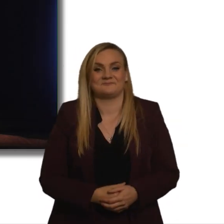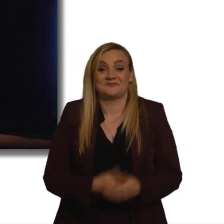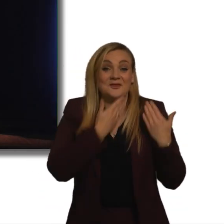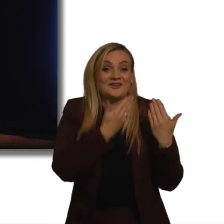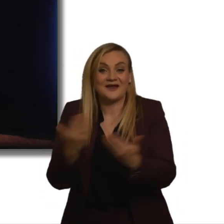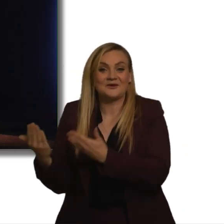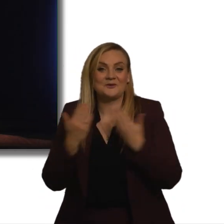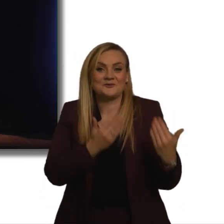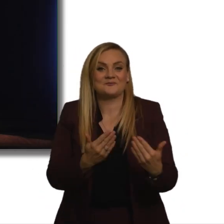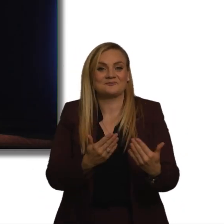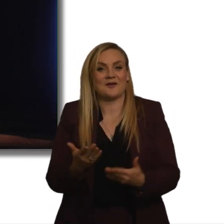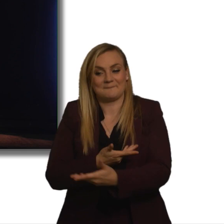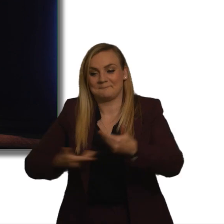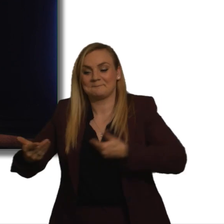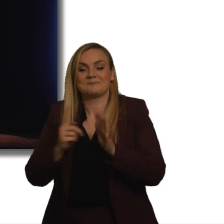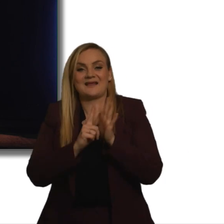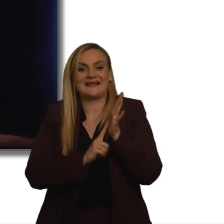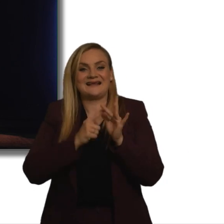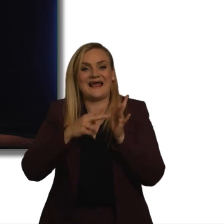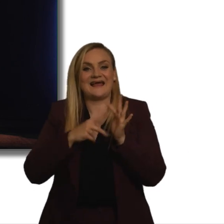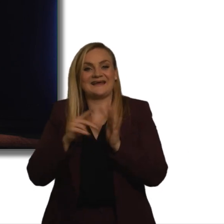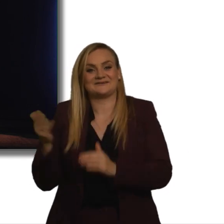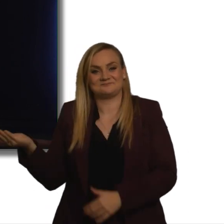everyone. I'll hand back to Elaine.